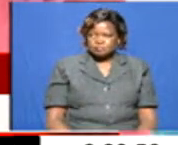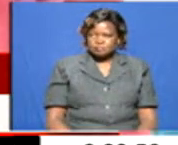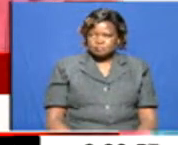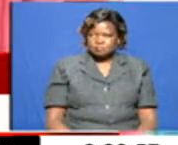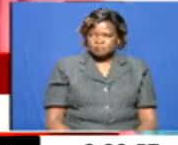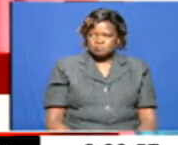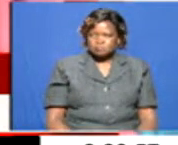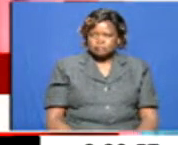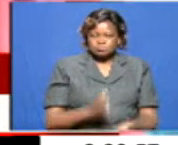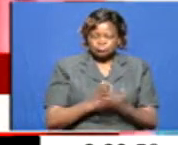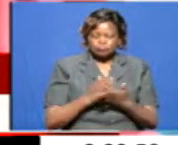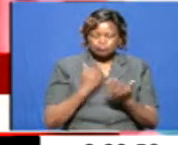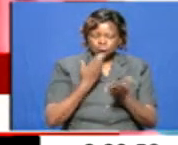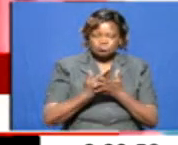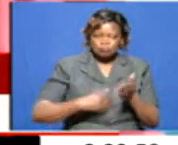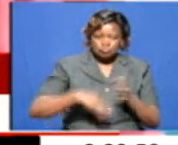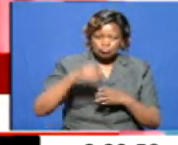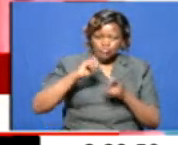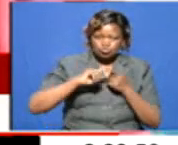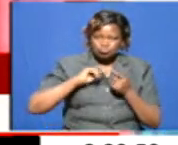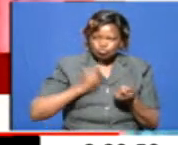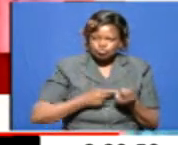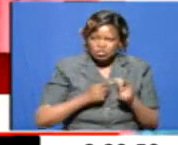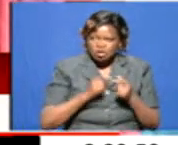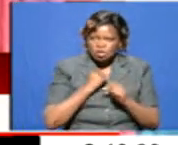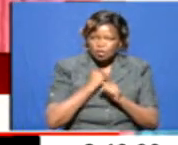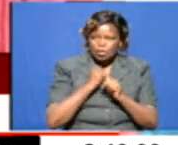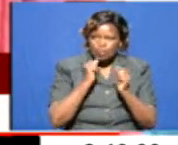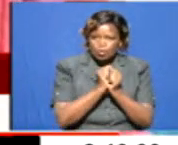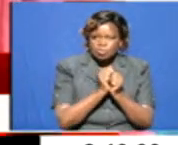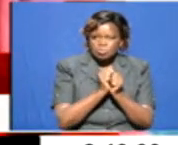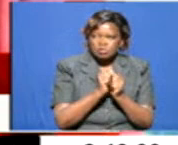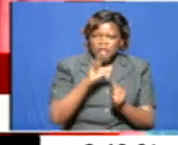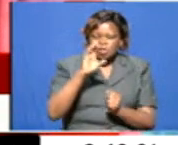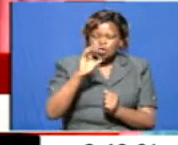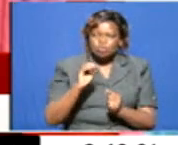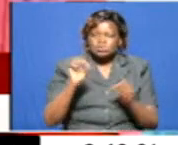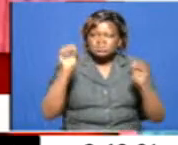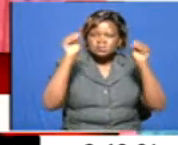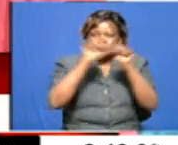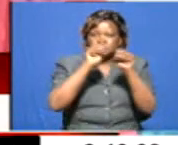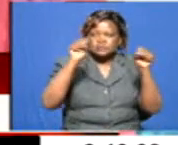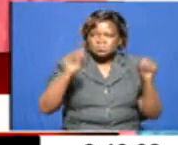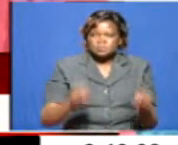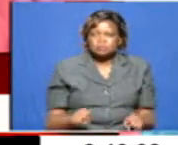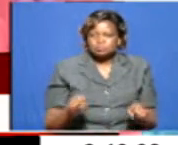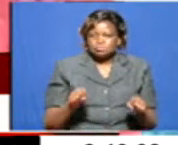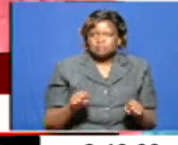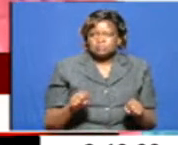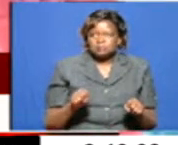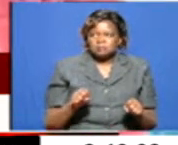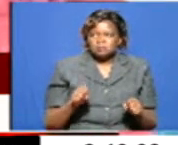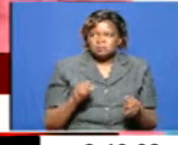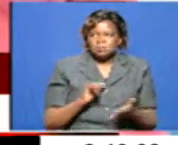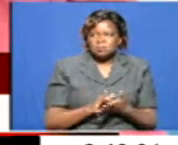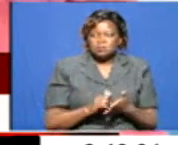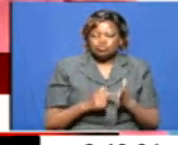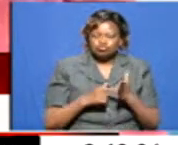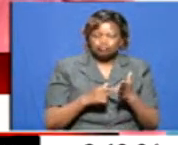They reached out to us, and they're working with the ecosystem, you know, the ecosystem that actually aggregates